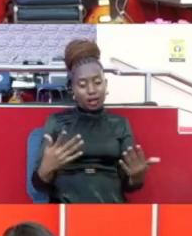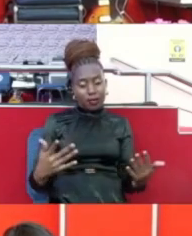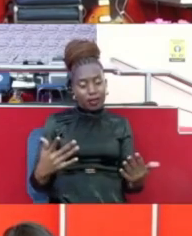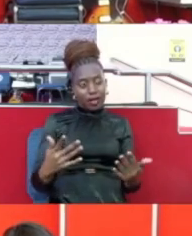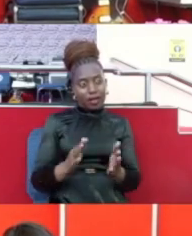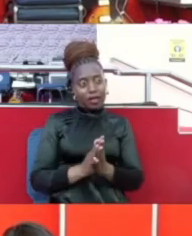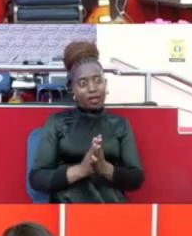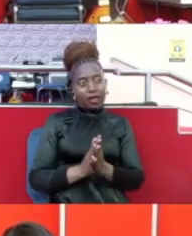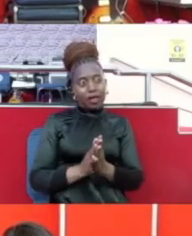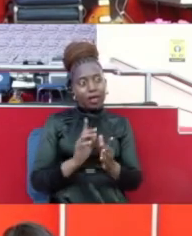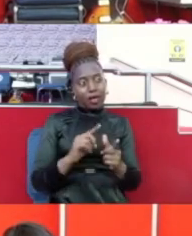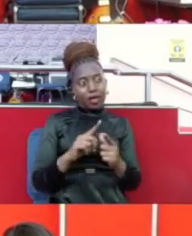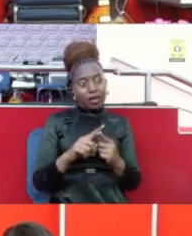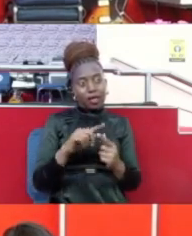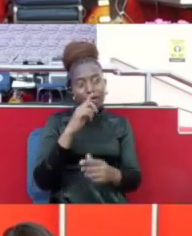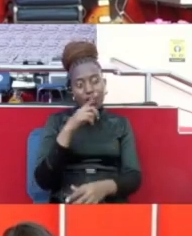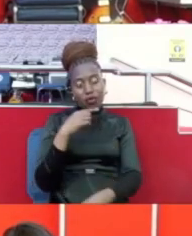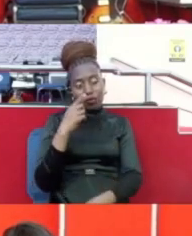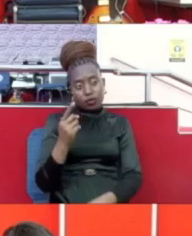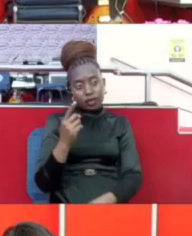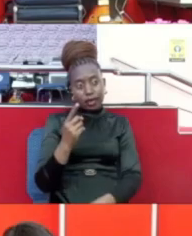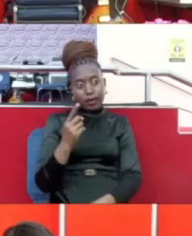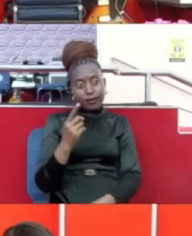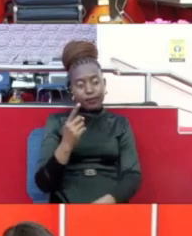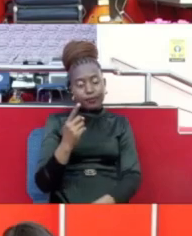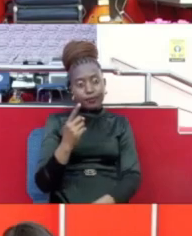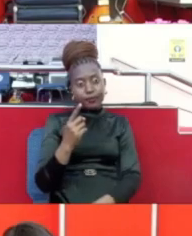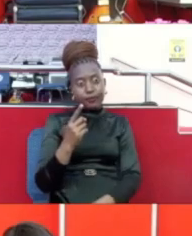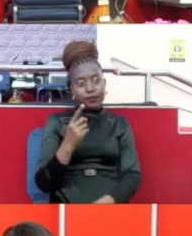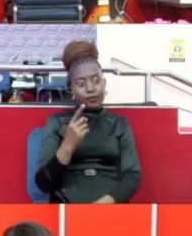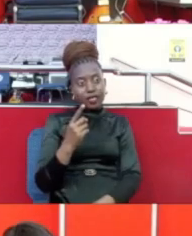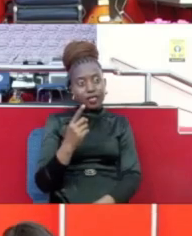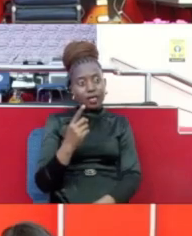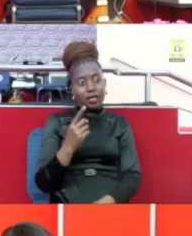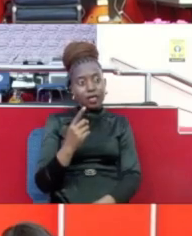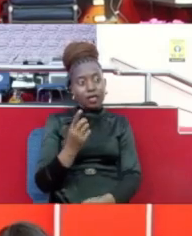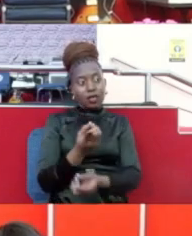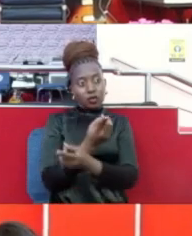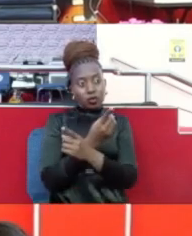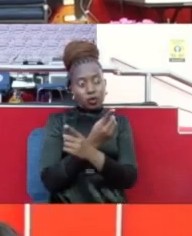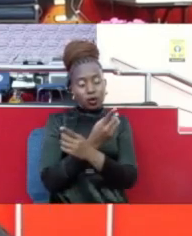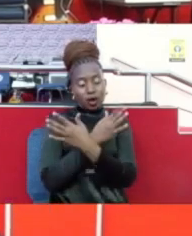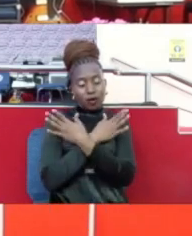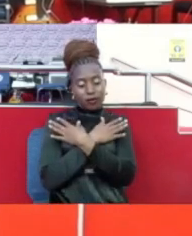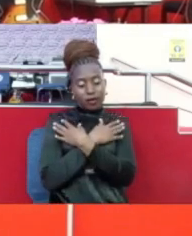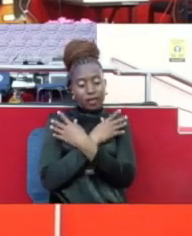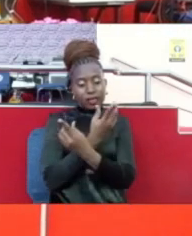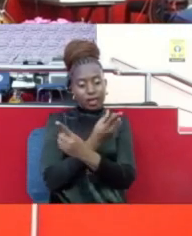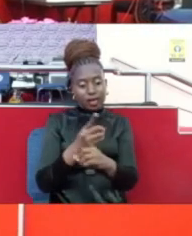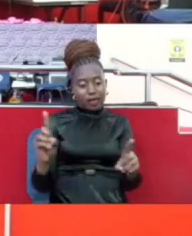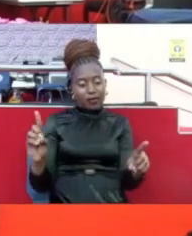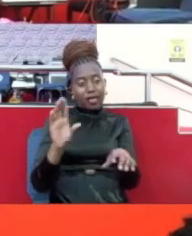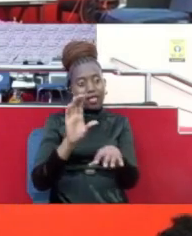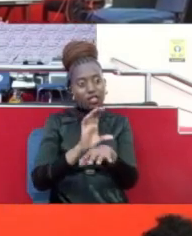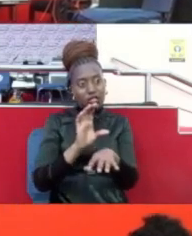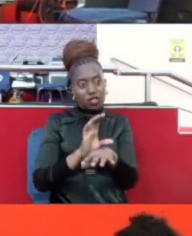And you say, your friends over at DCIKZ, na useme marafiki wako hapa